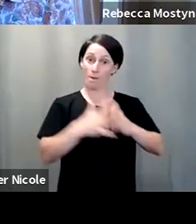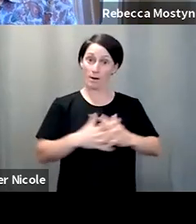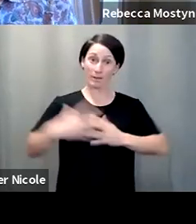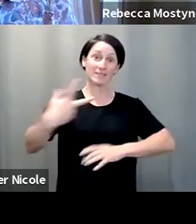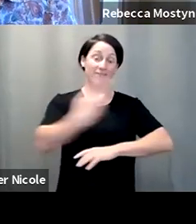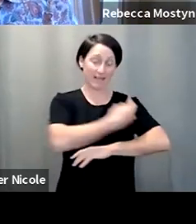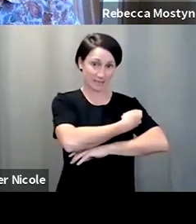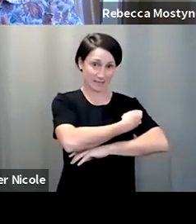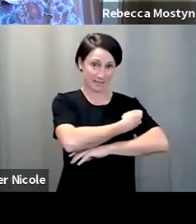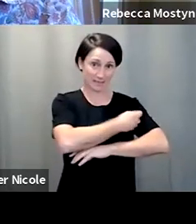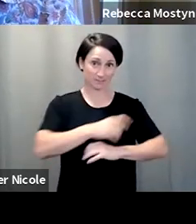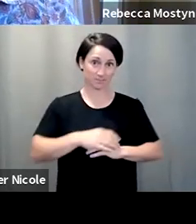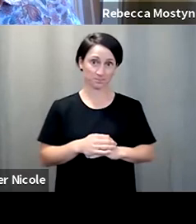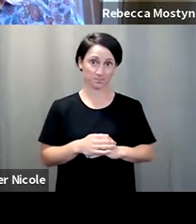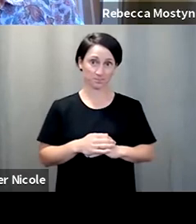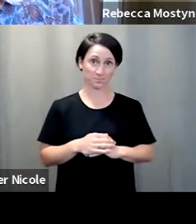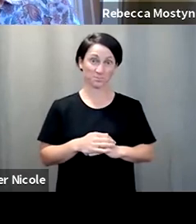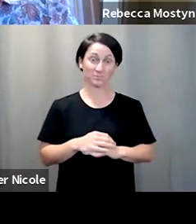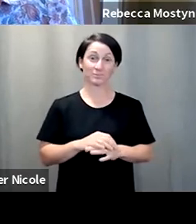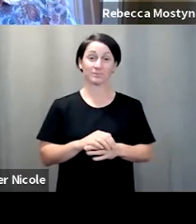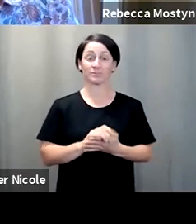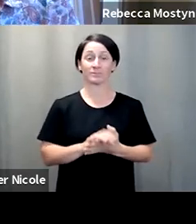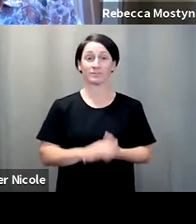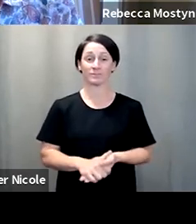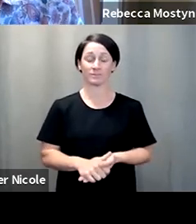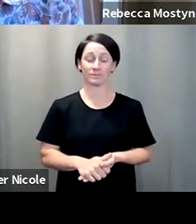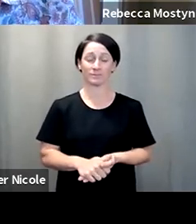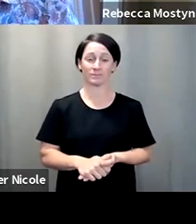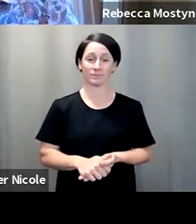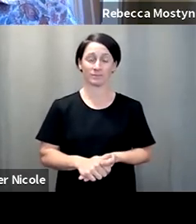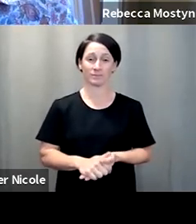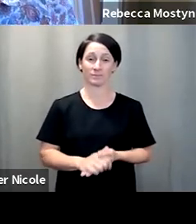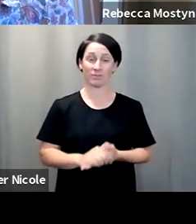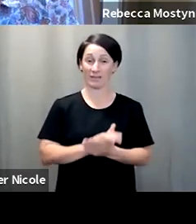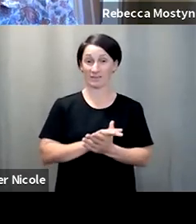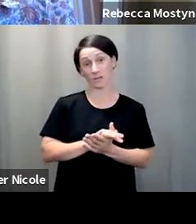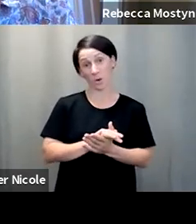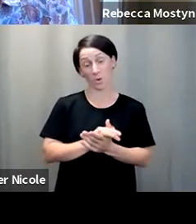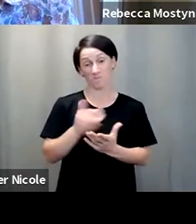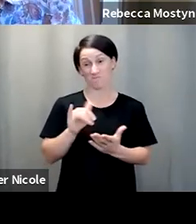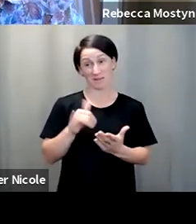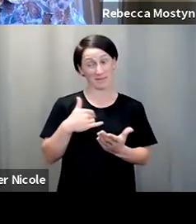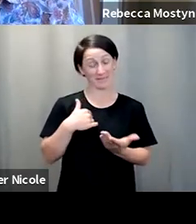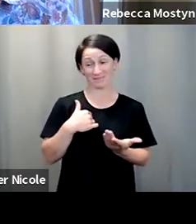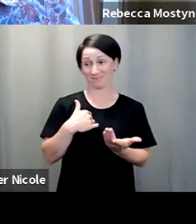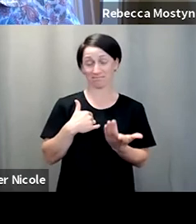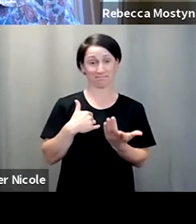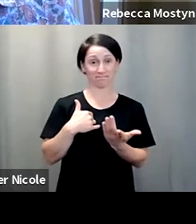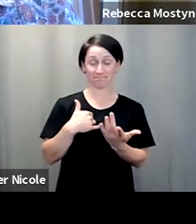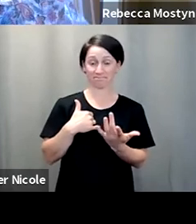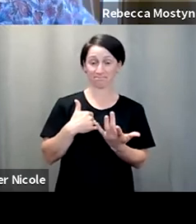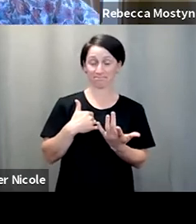so we're, with variants coming in, things could change. So we just have to be open